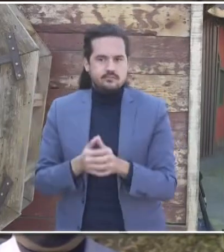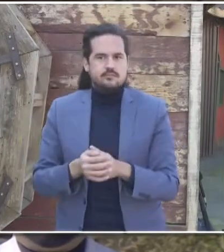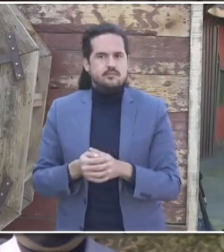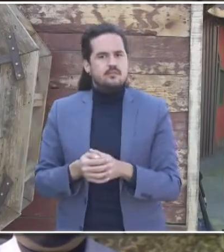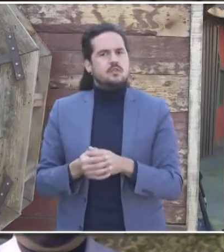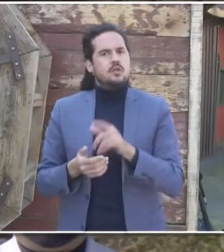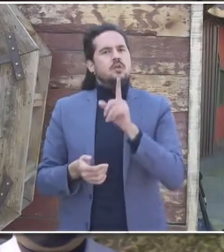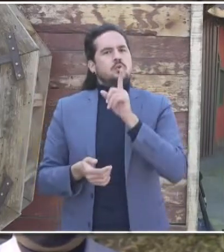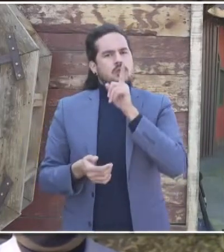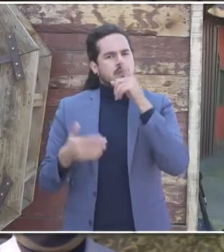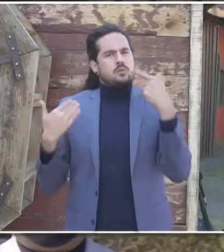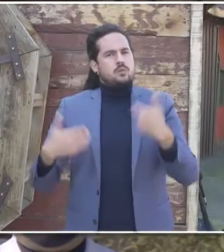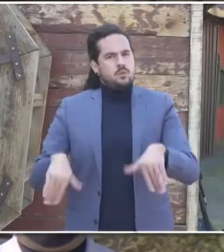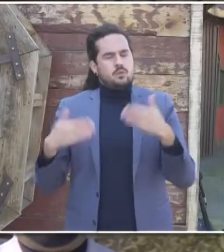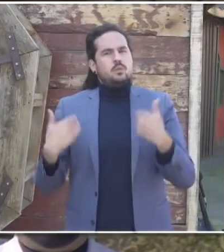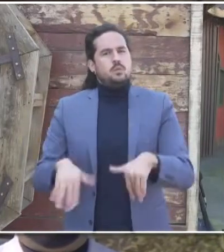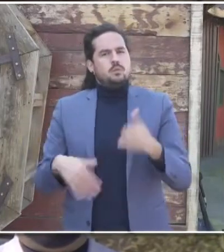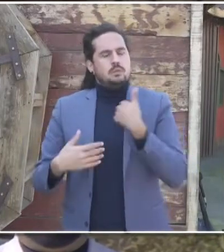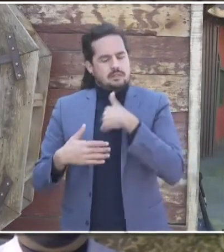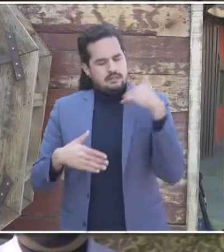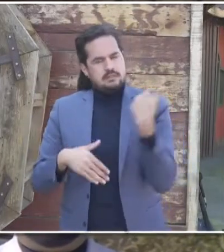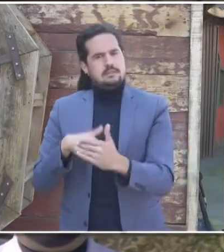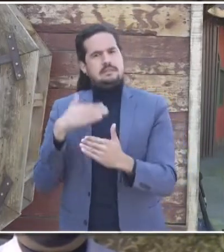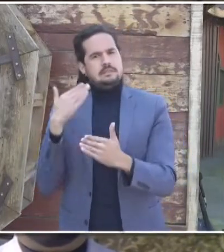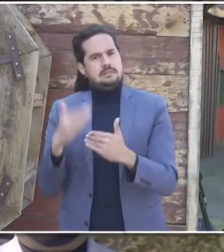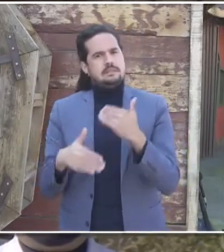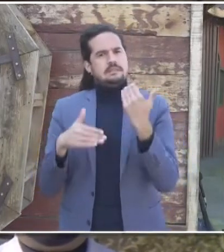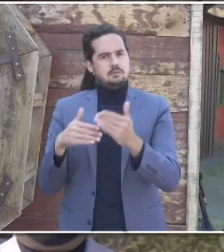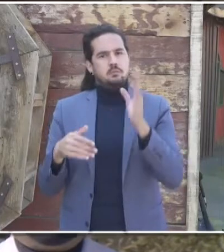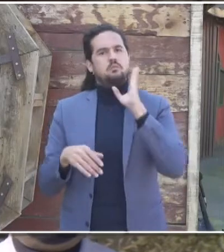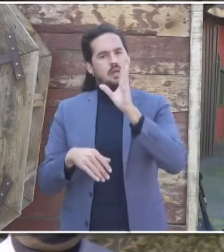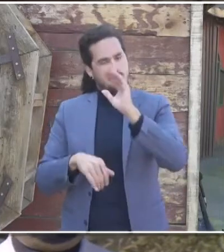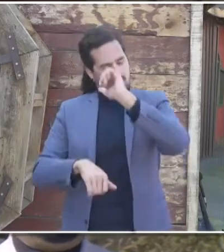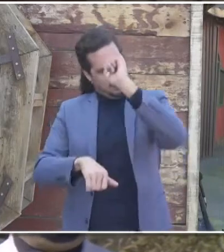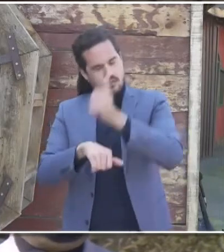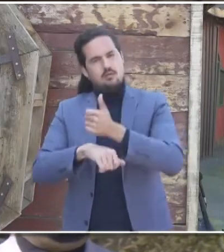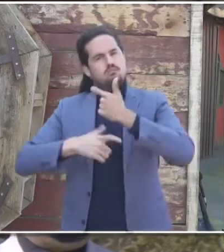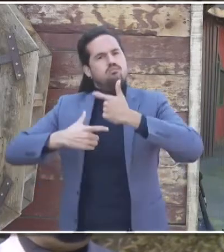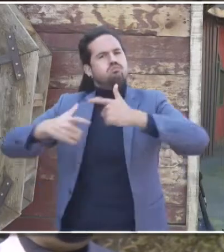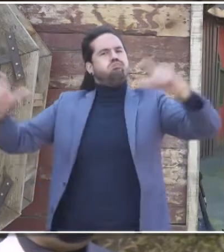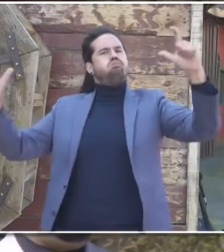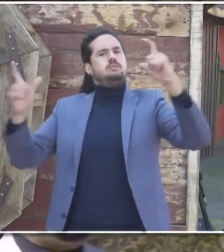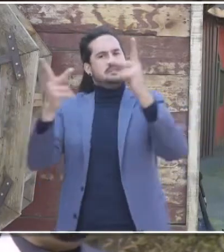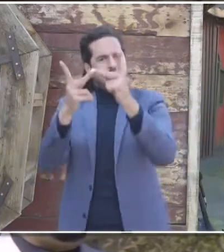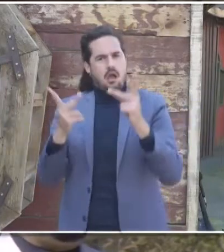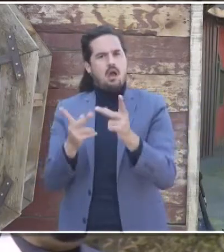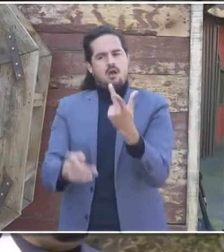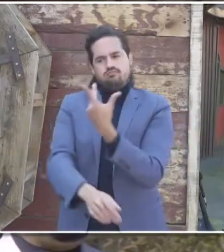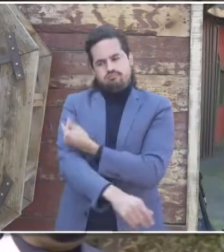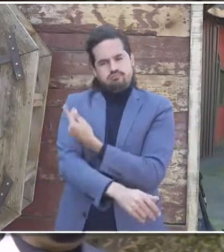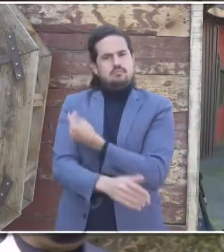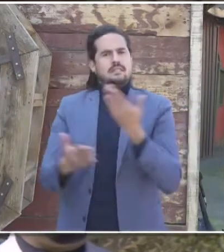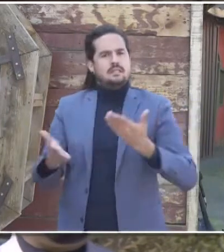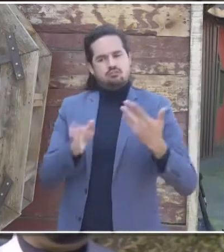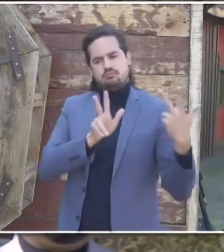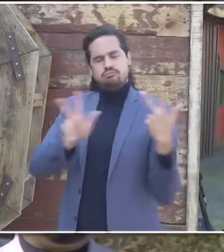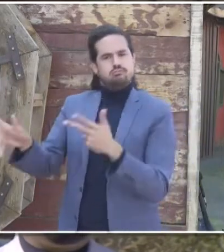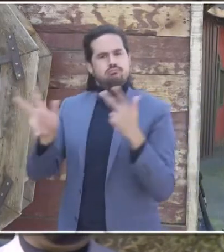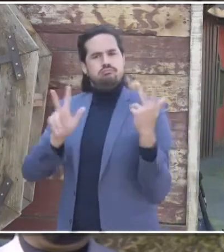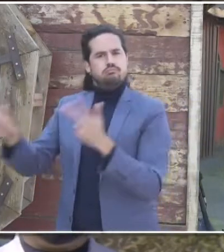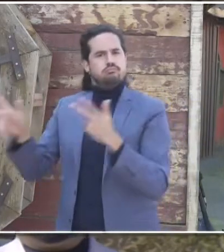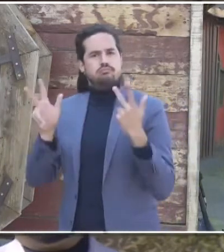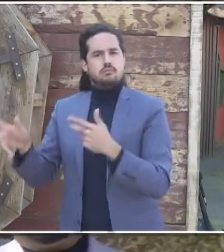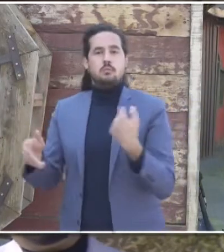that effort. And we are making sure that we do it in a timely manner. But we're not waiting. Today, we're also announcing an